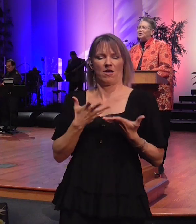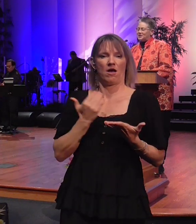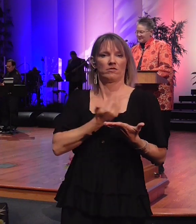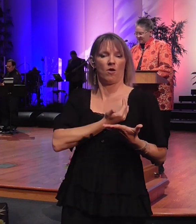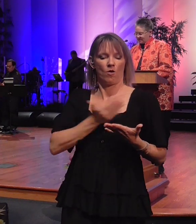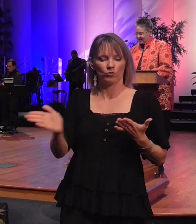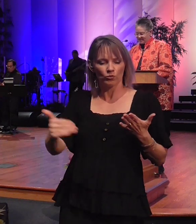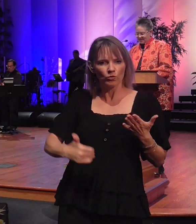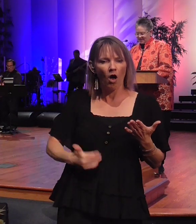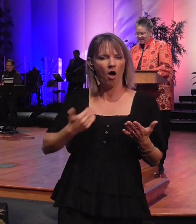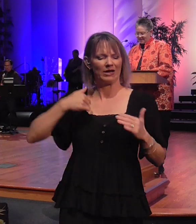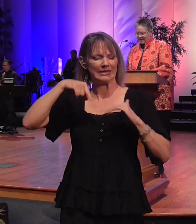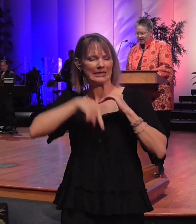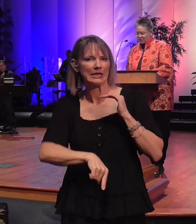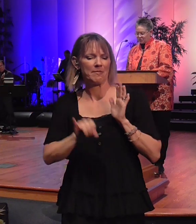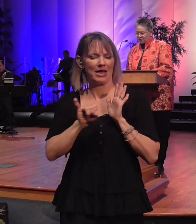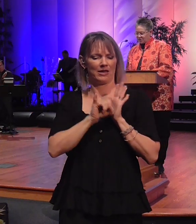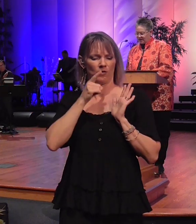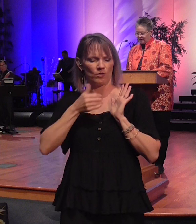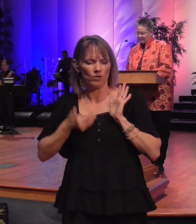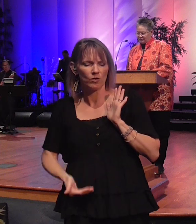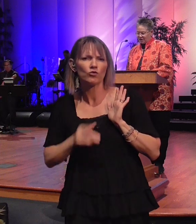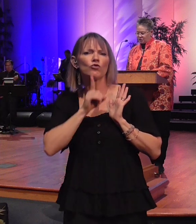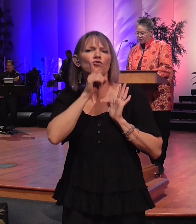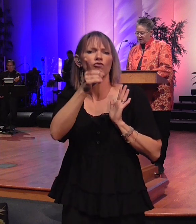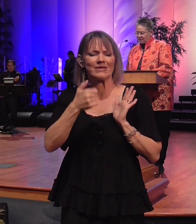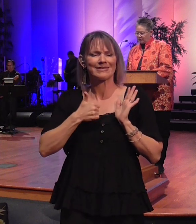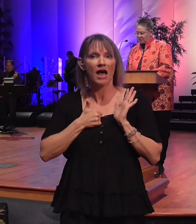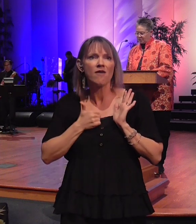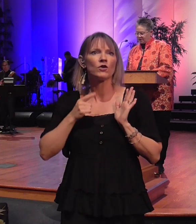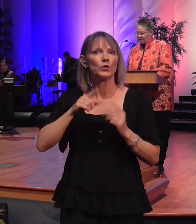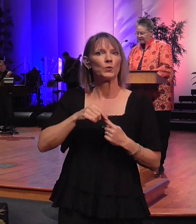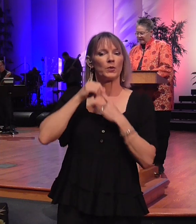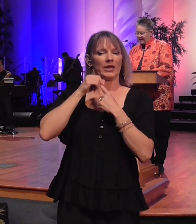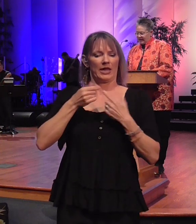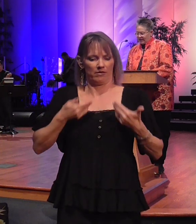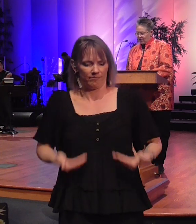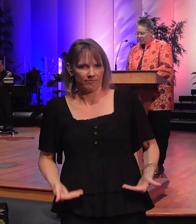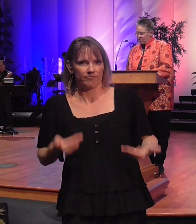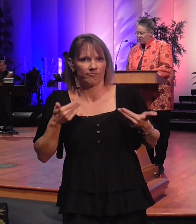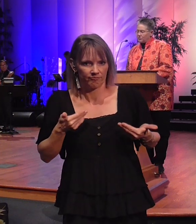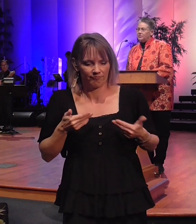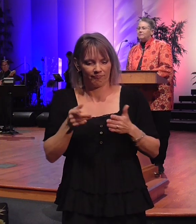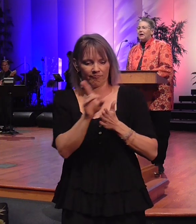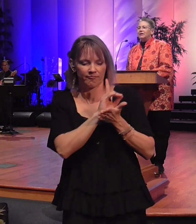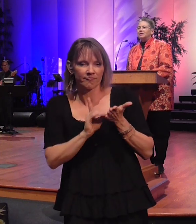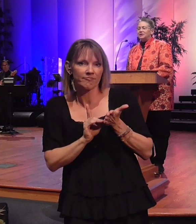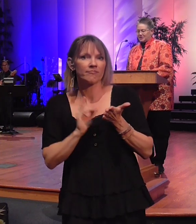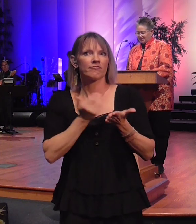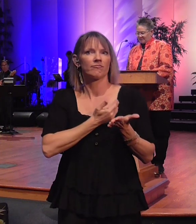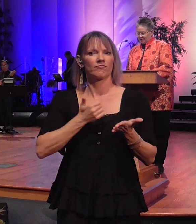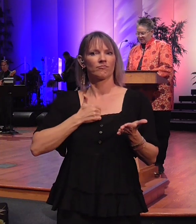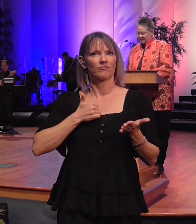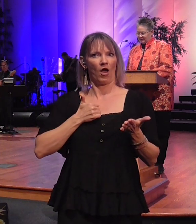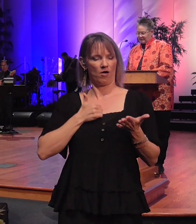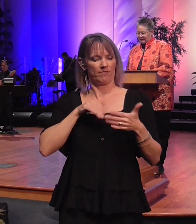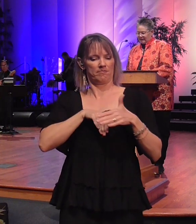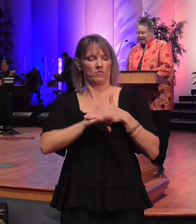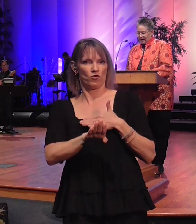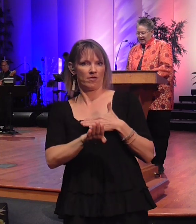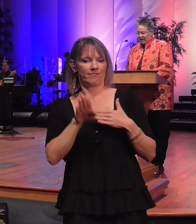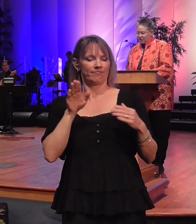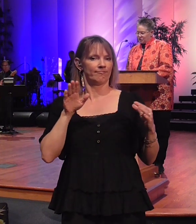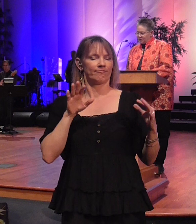deepest identity, our true self, our unique blueprint, at our own immaculate conception.